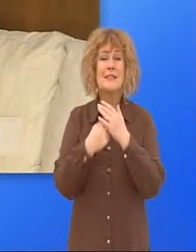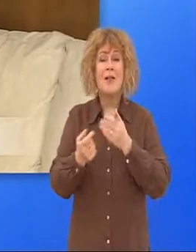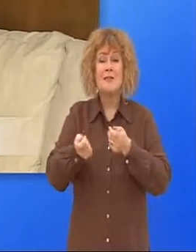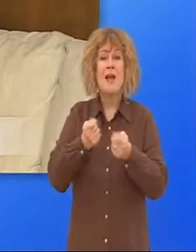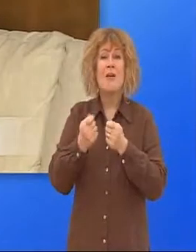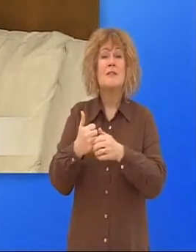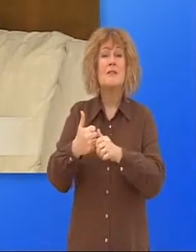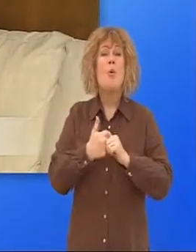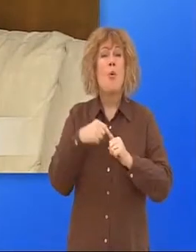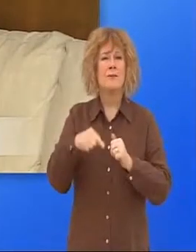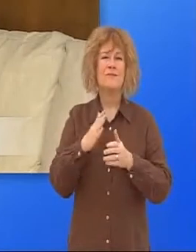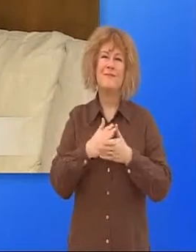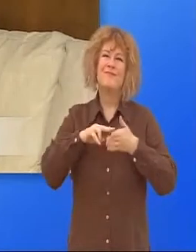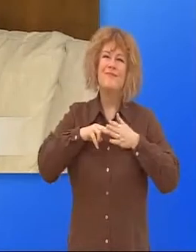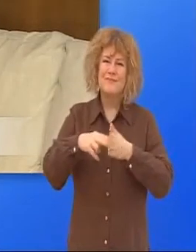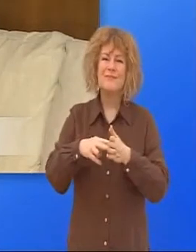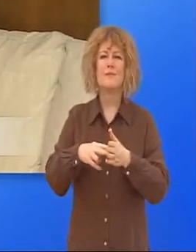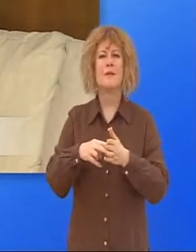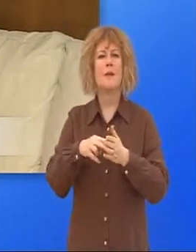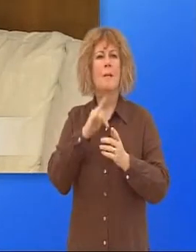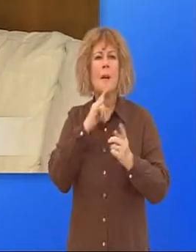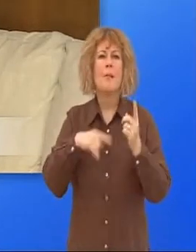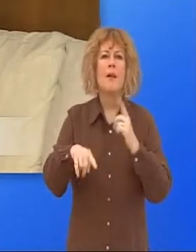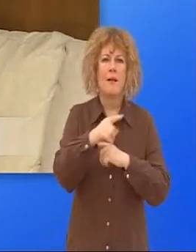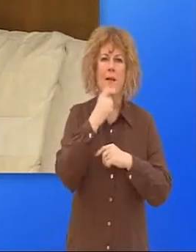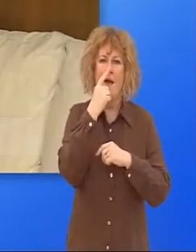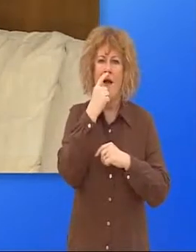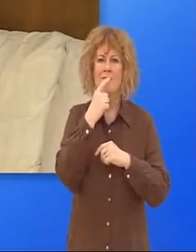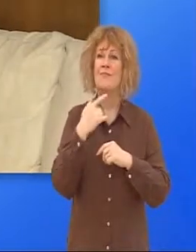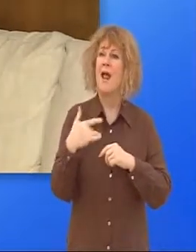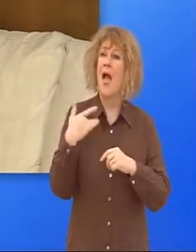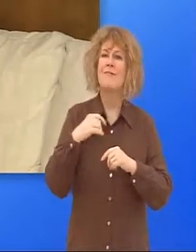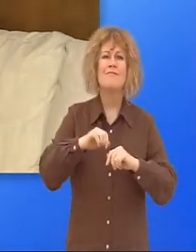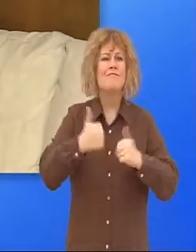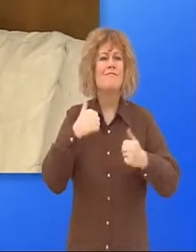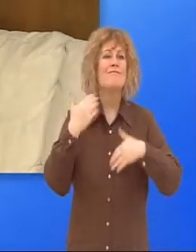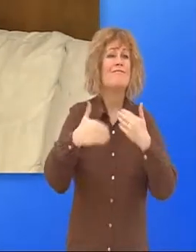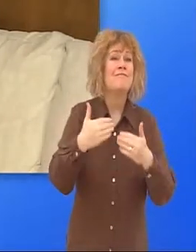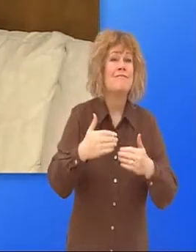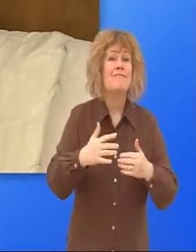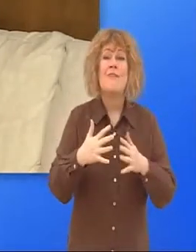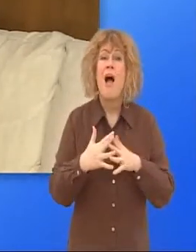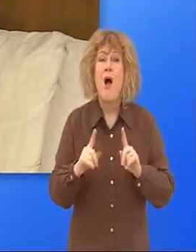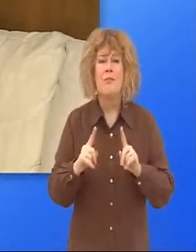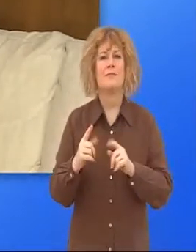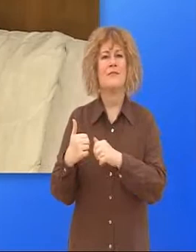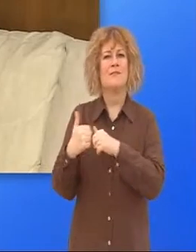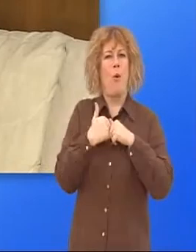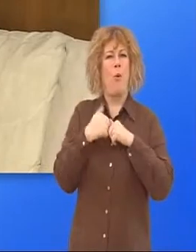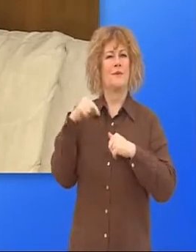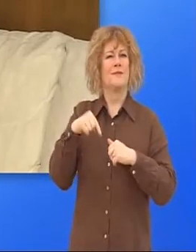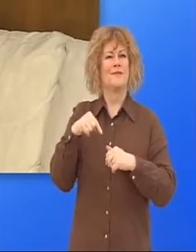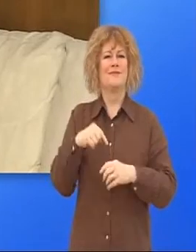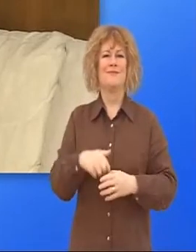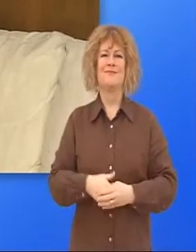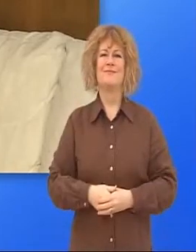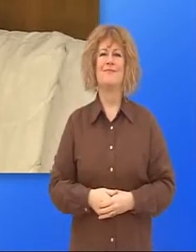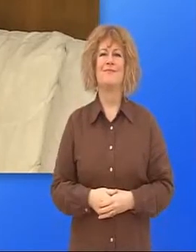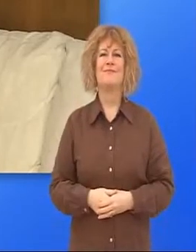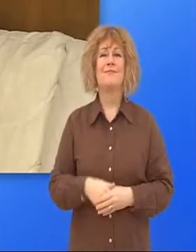Self-directed support is a system by which people can get the support that they need to live their lives independently as